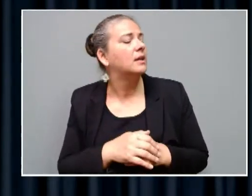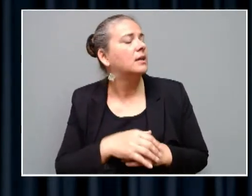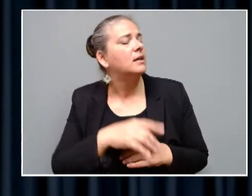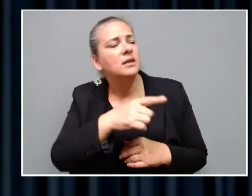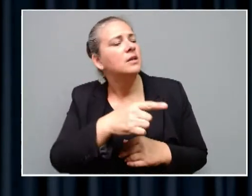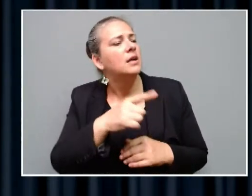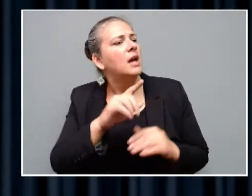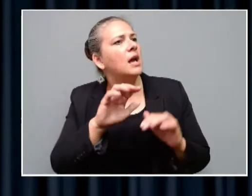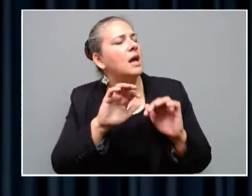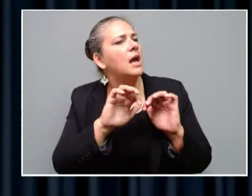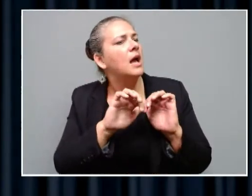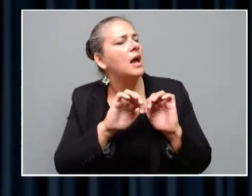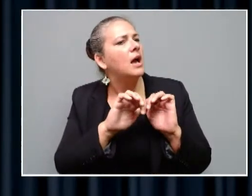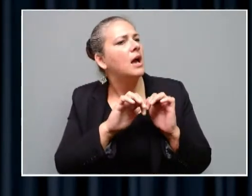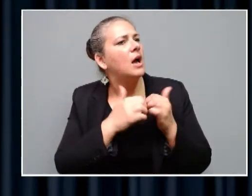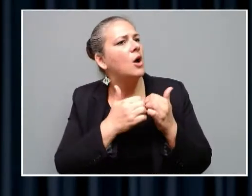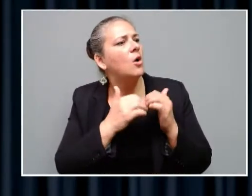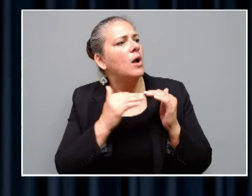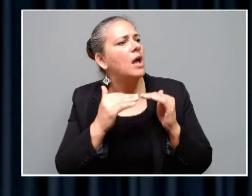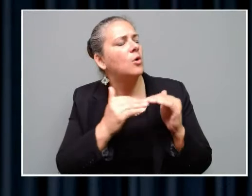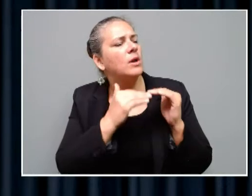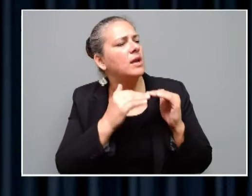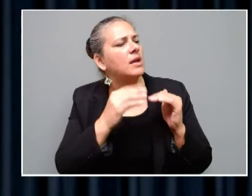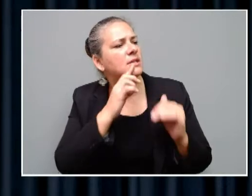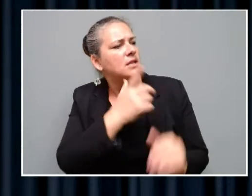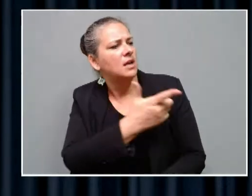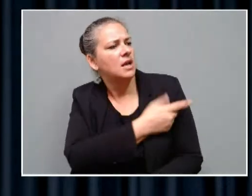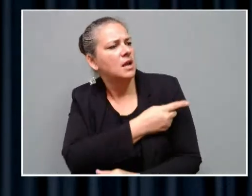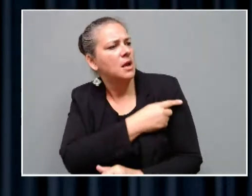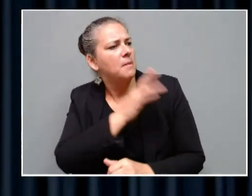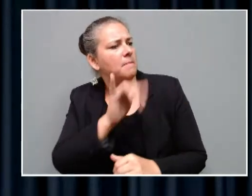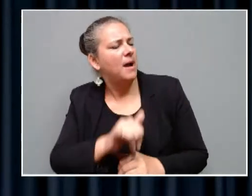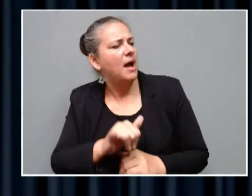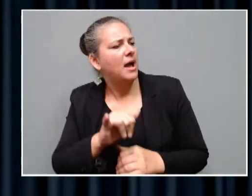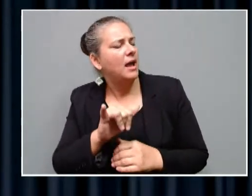equity is proceeding in vaccination rates by ethnicity and race?